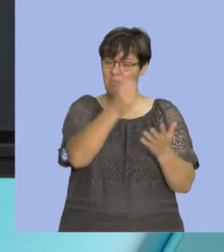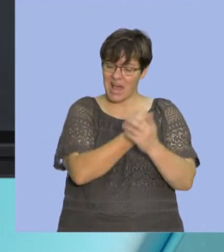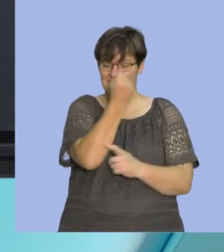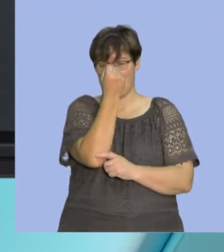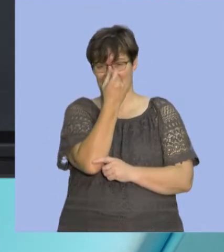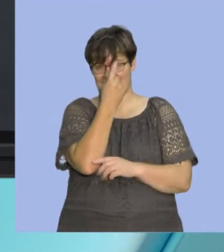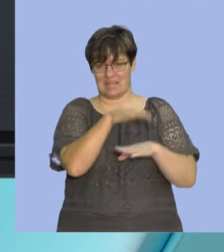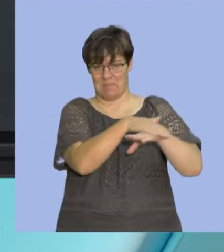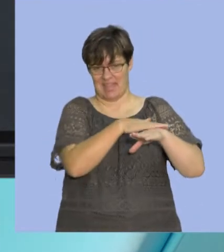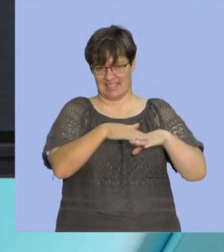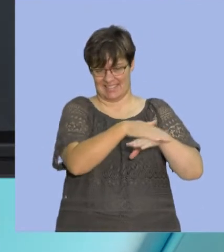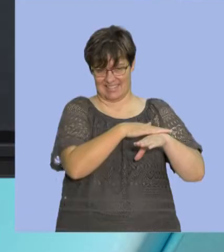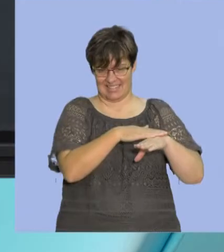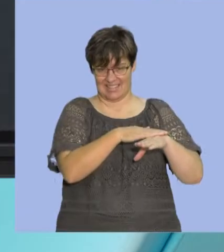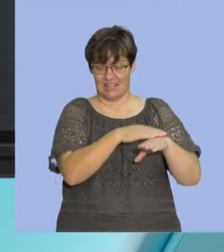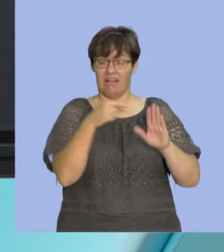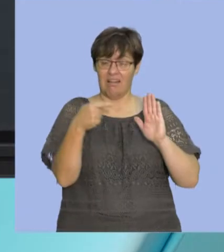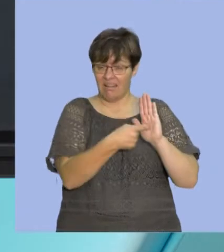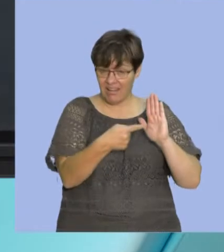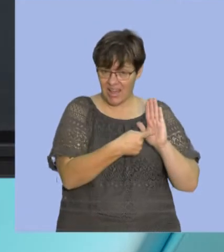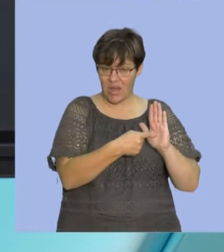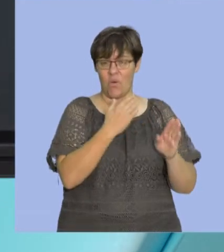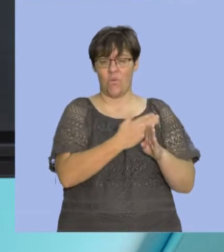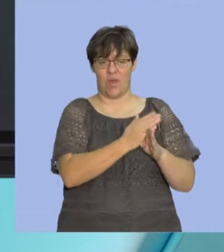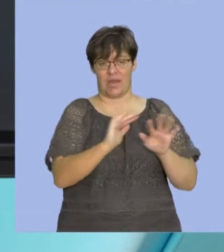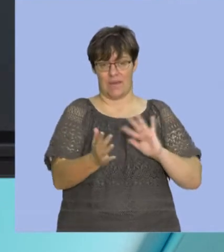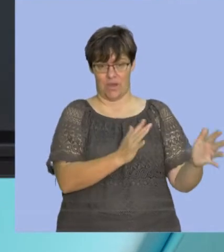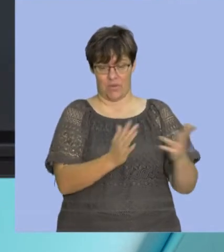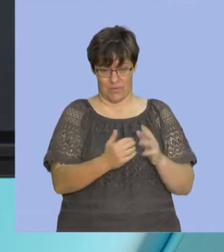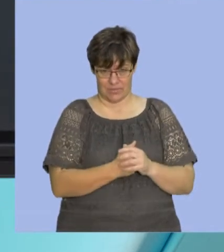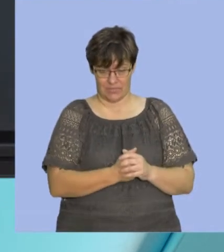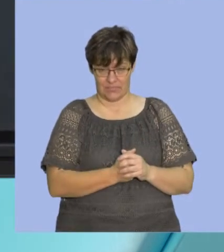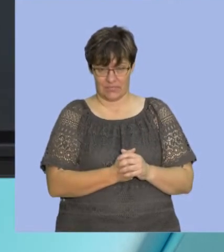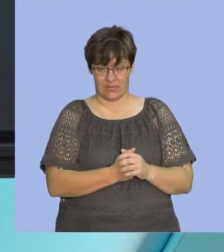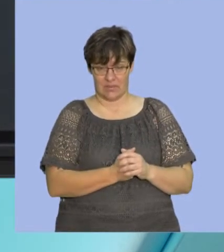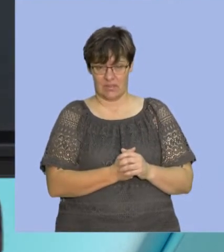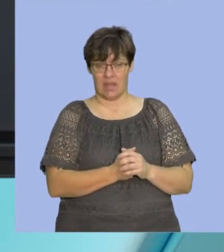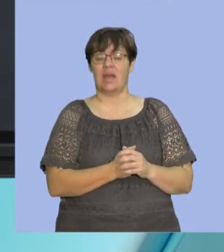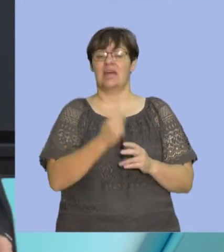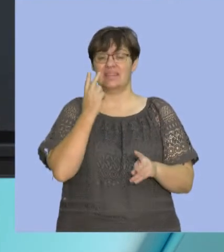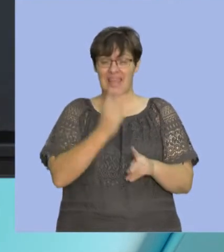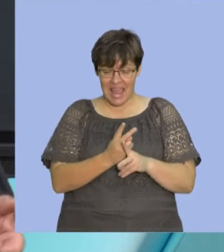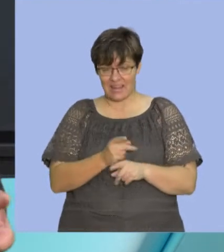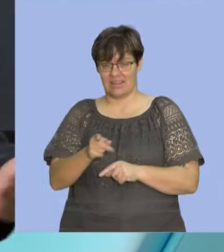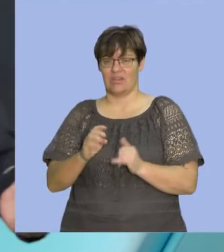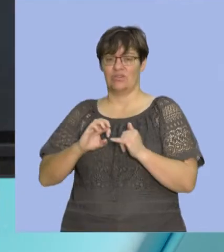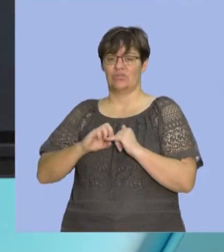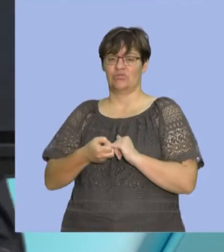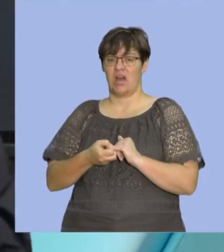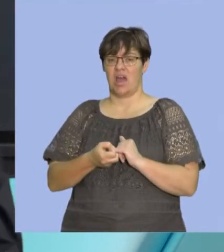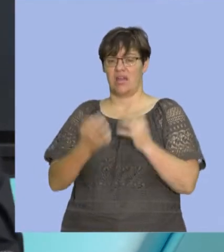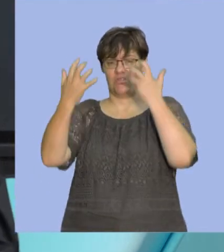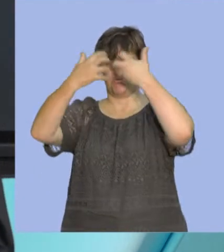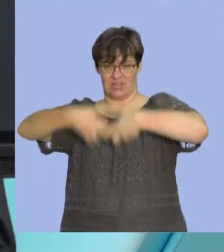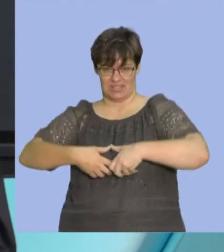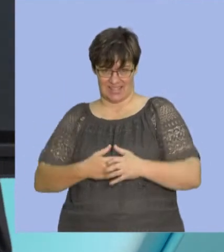the basis and the operations of a creditors control account before you even try to reconcile